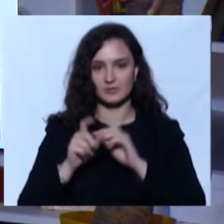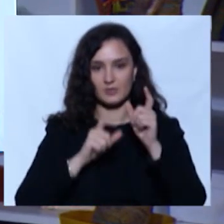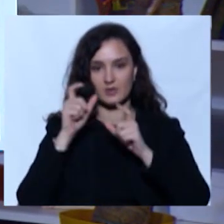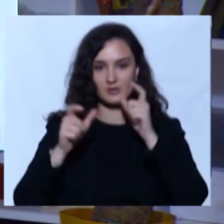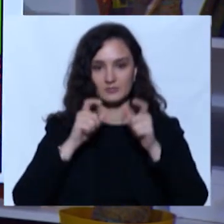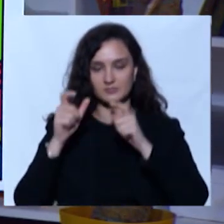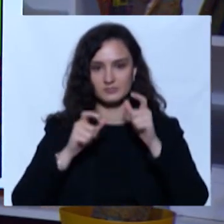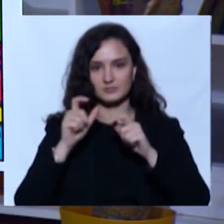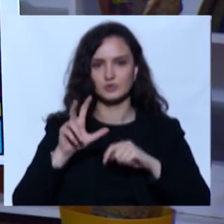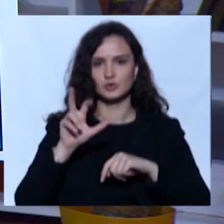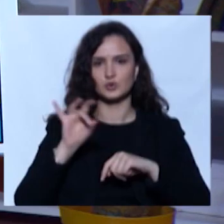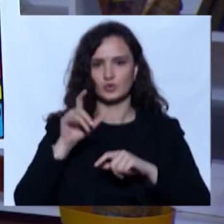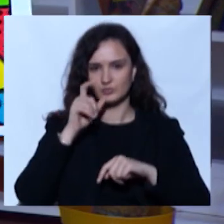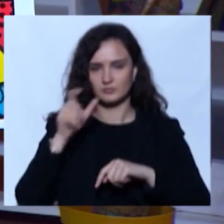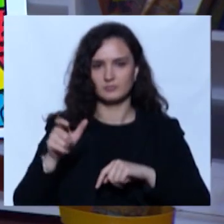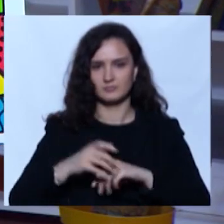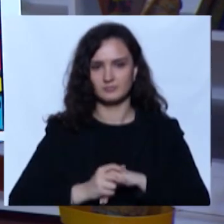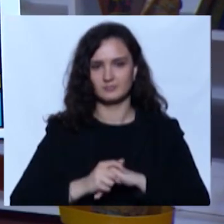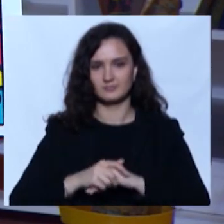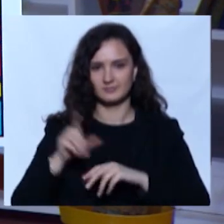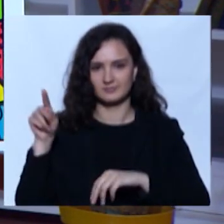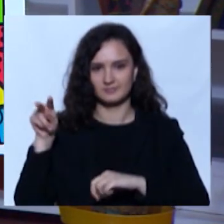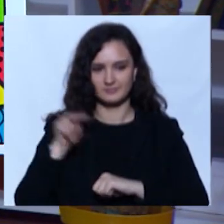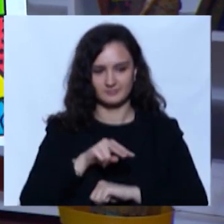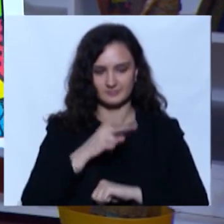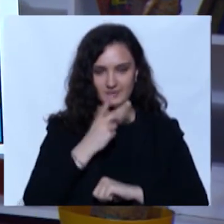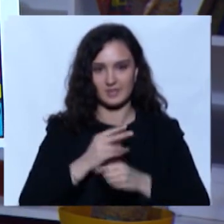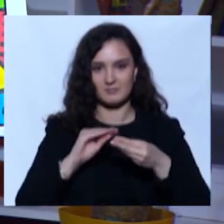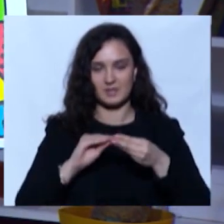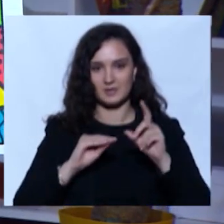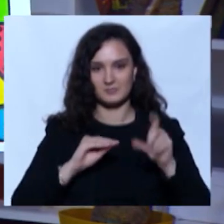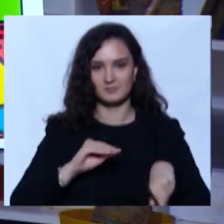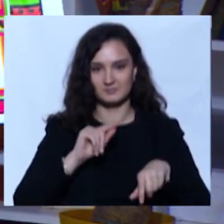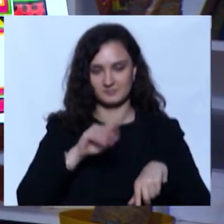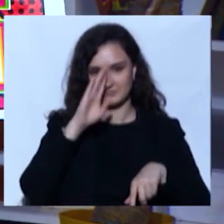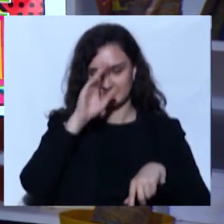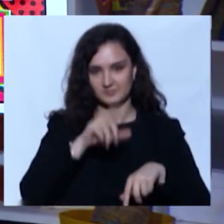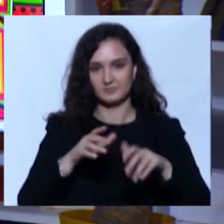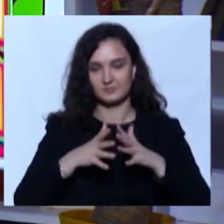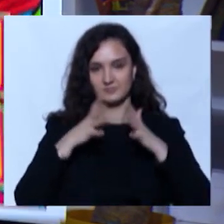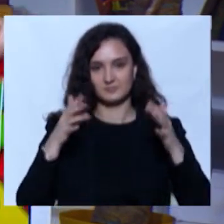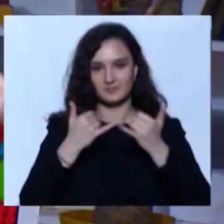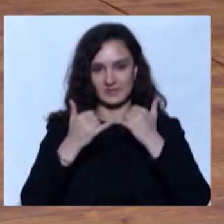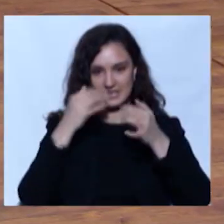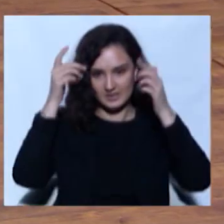call, "George!" He looked down and saw his friend, the man with the big yellow